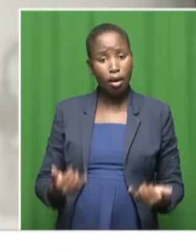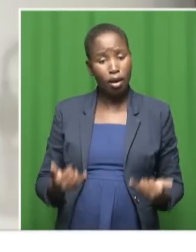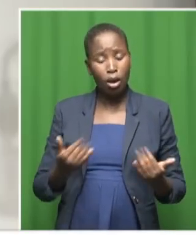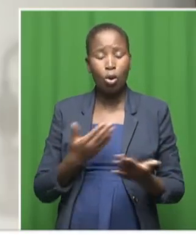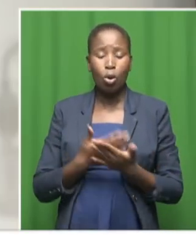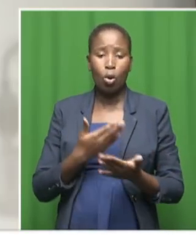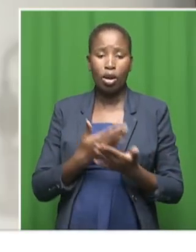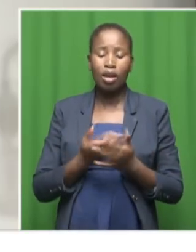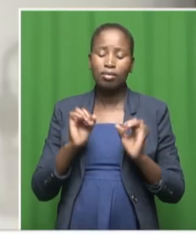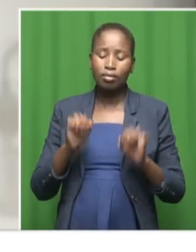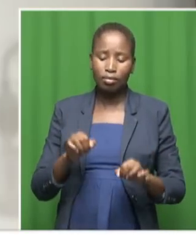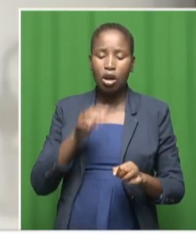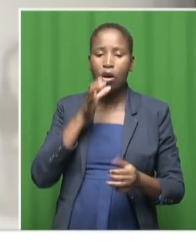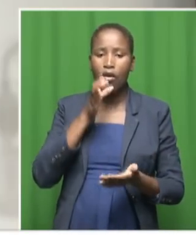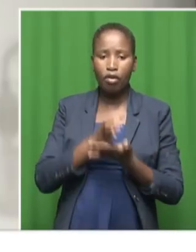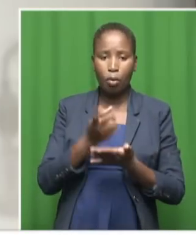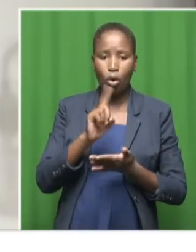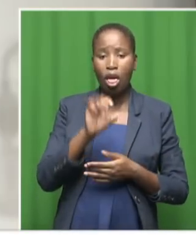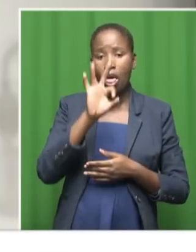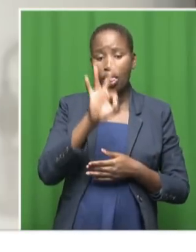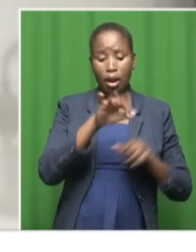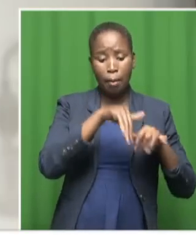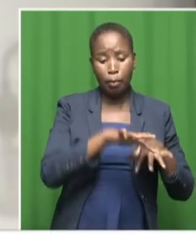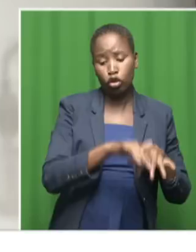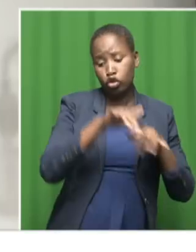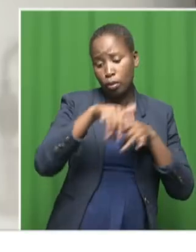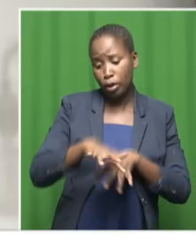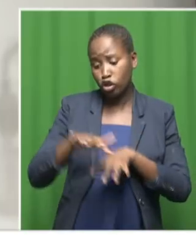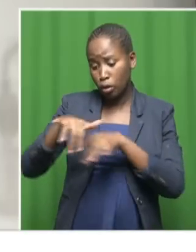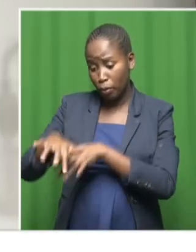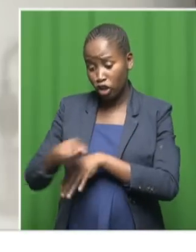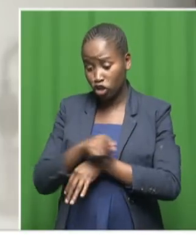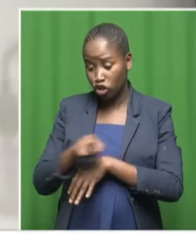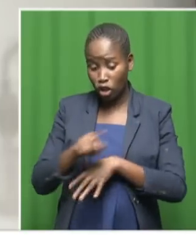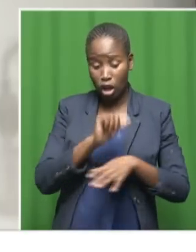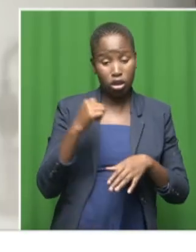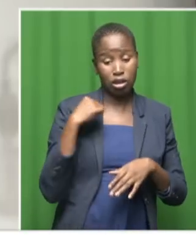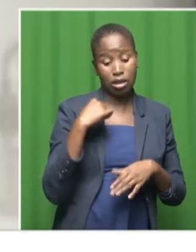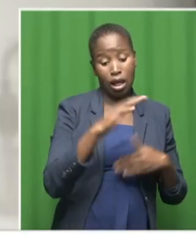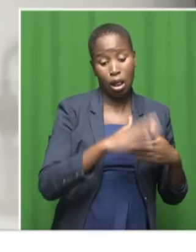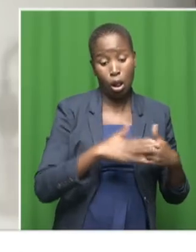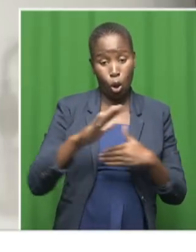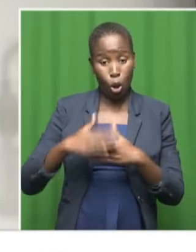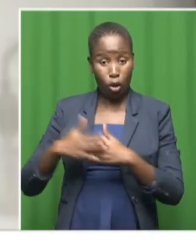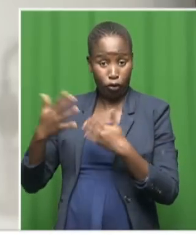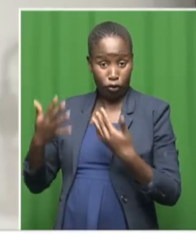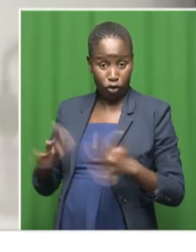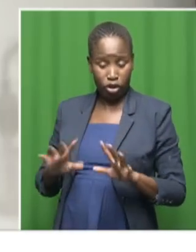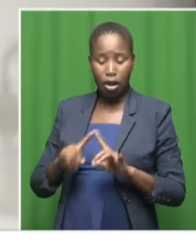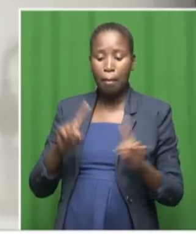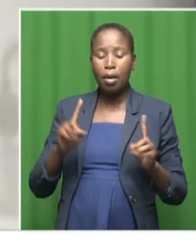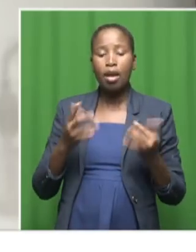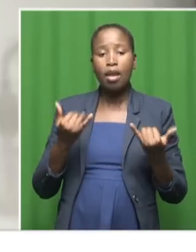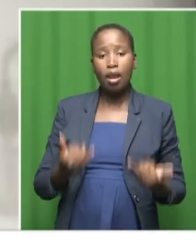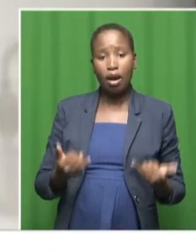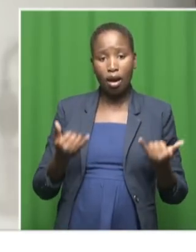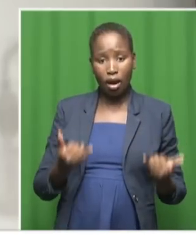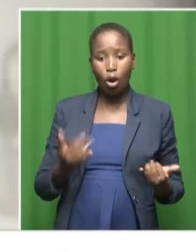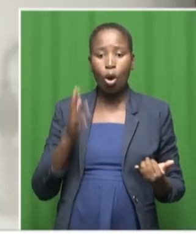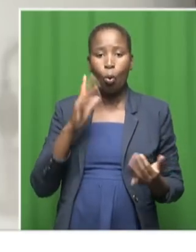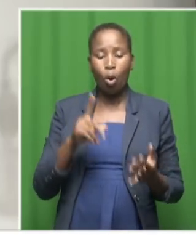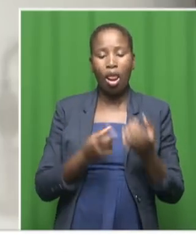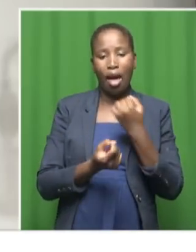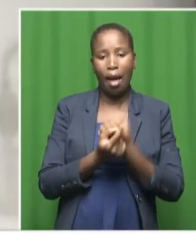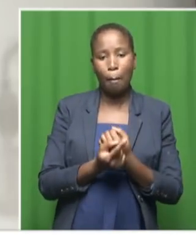that of the 3 beaches that were closed yesterday, we are now opening today 2 of